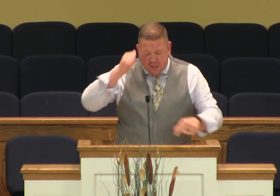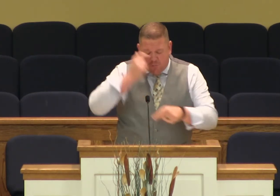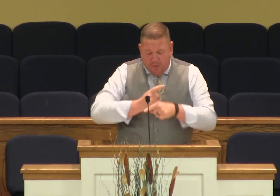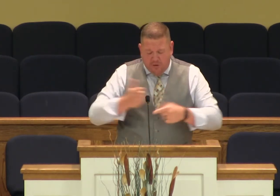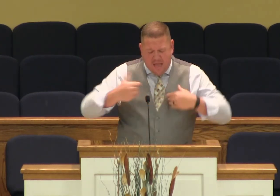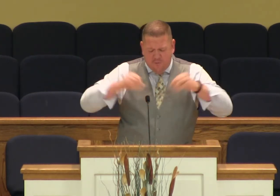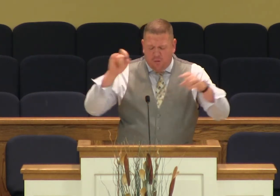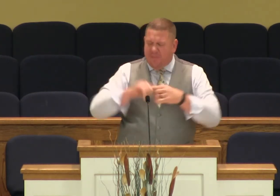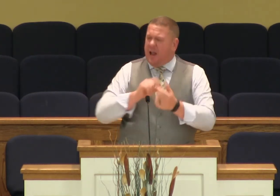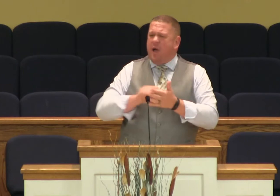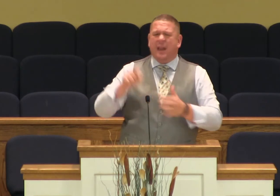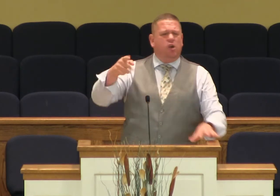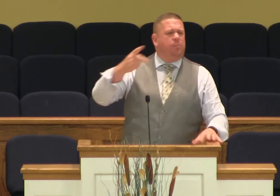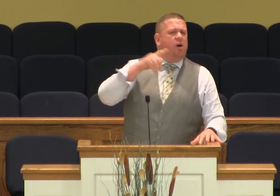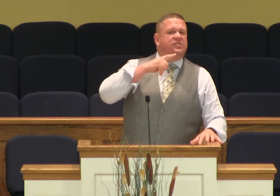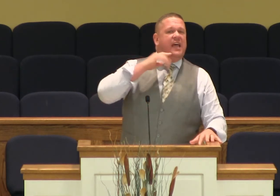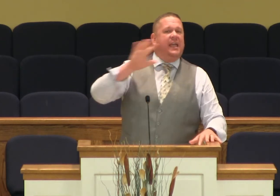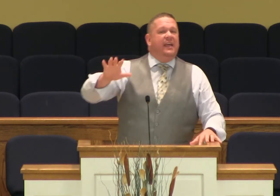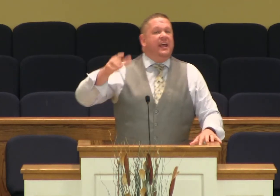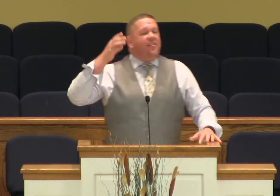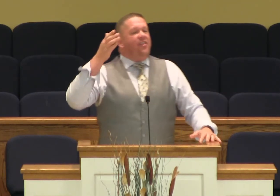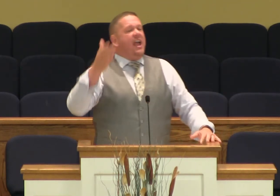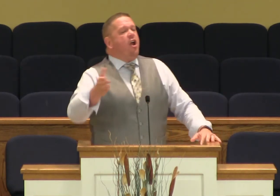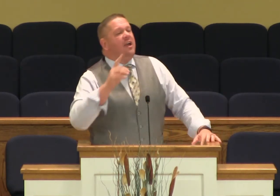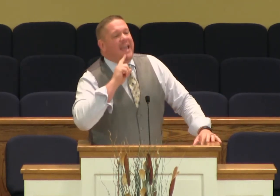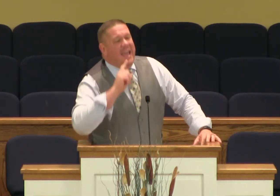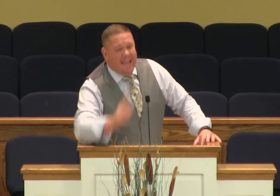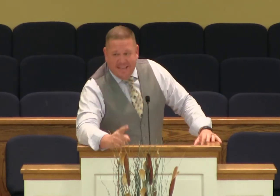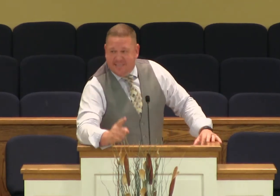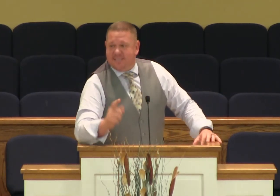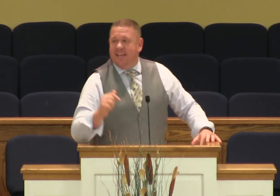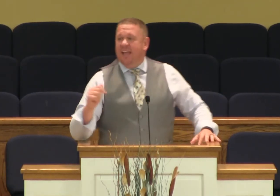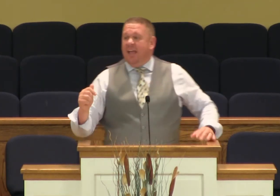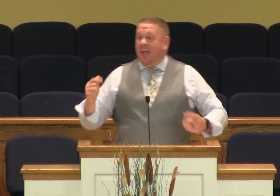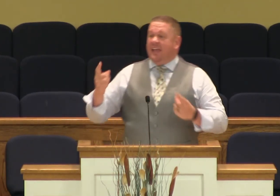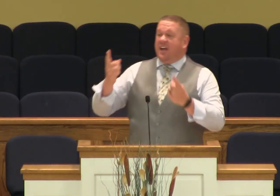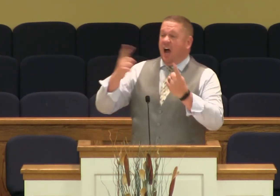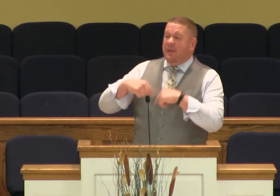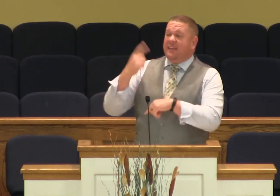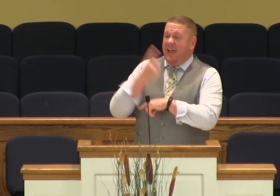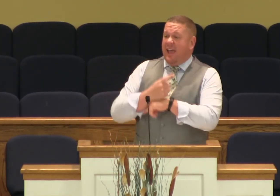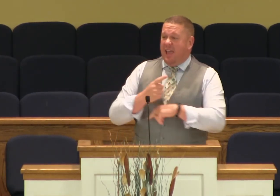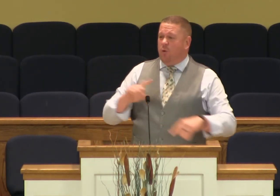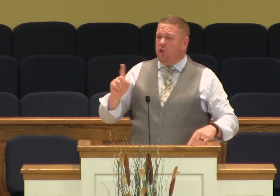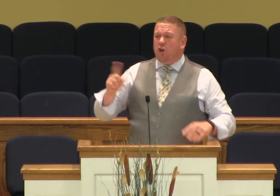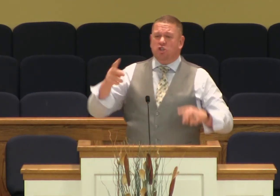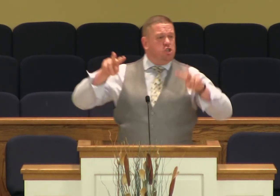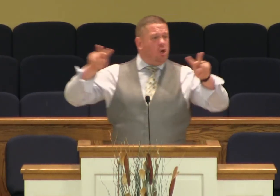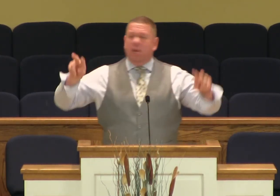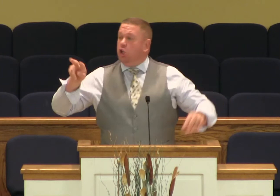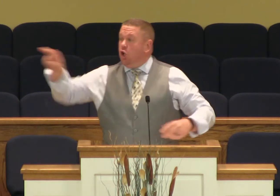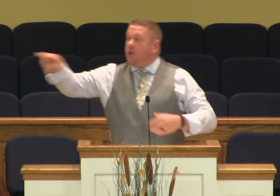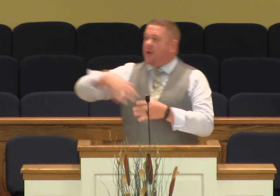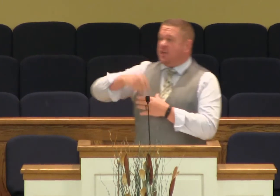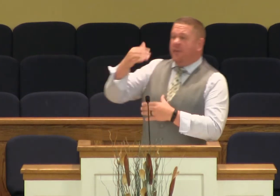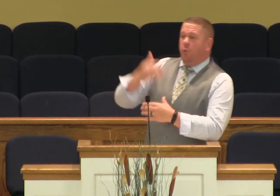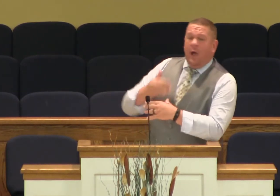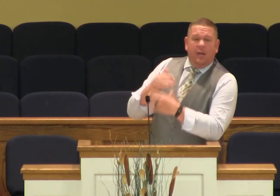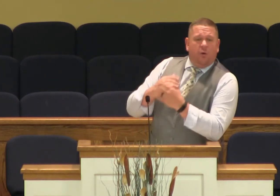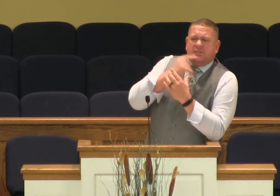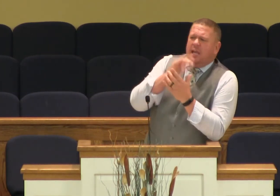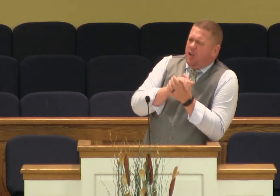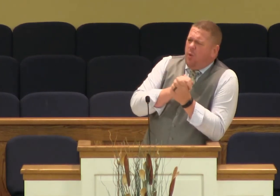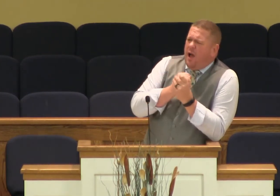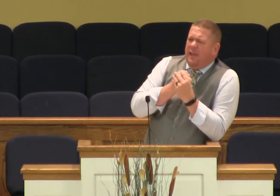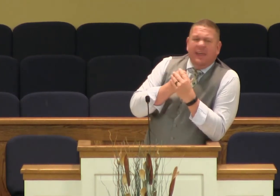and the seasons, brethren, you have no need that I write unto you. Paul saying, there is a coming day where you can just look outside the